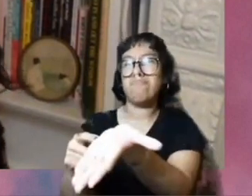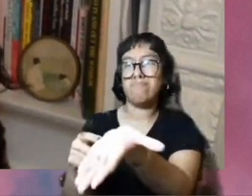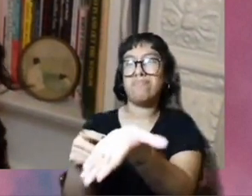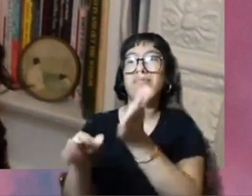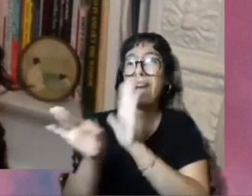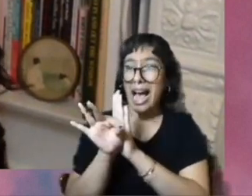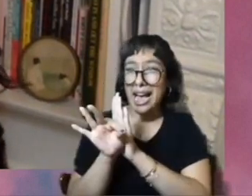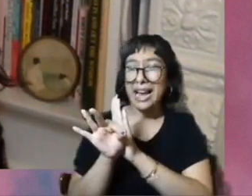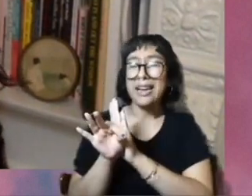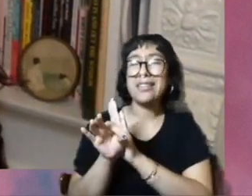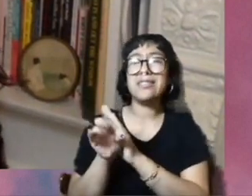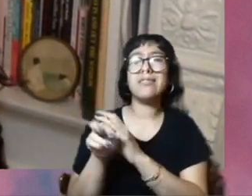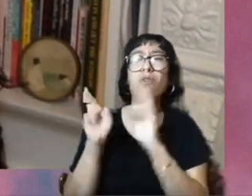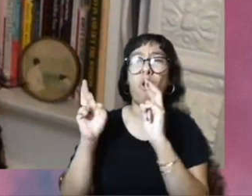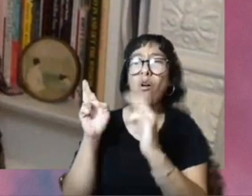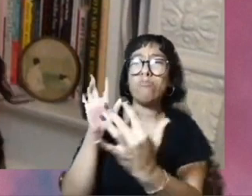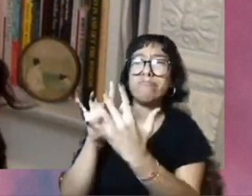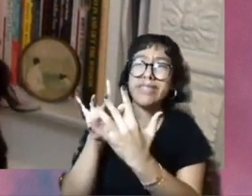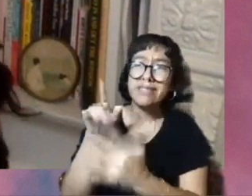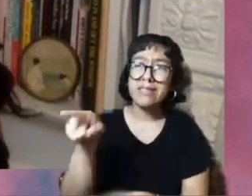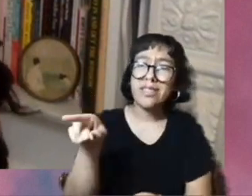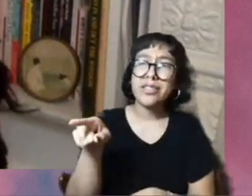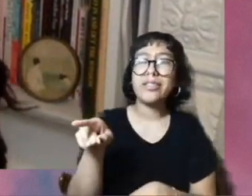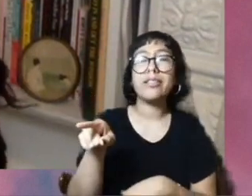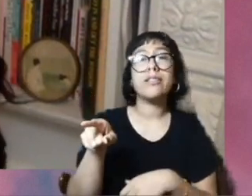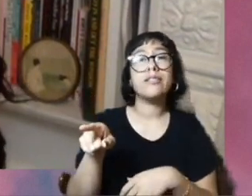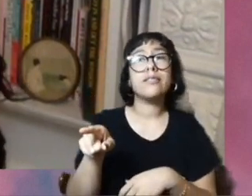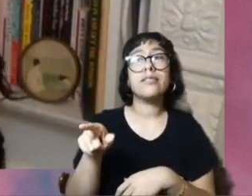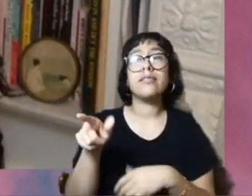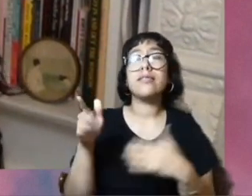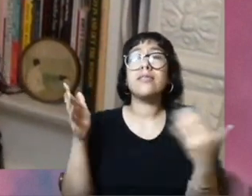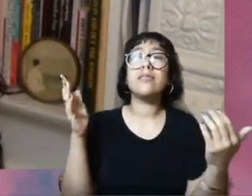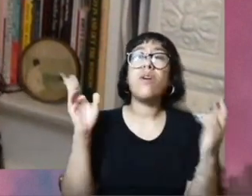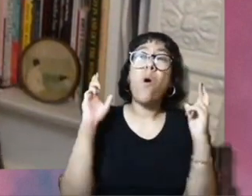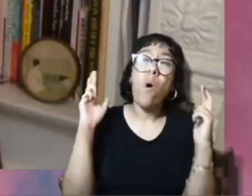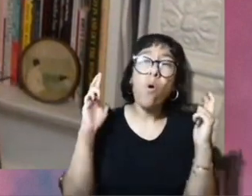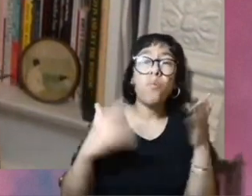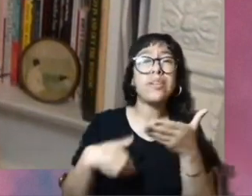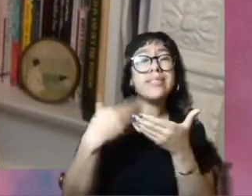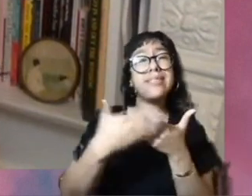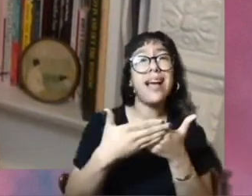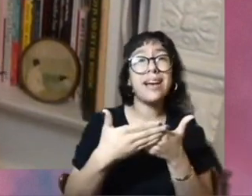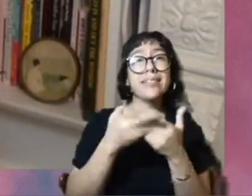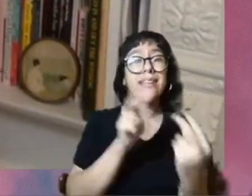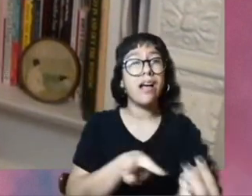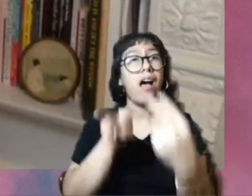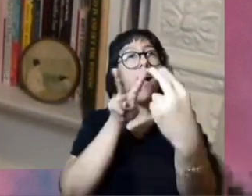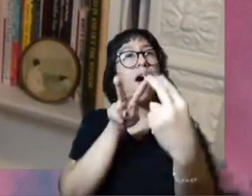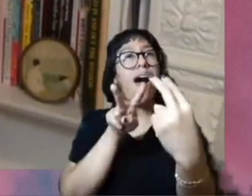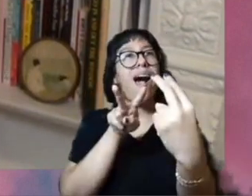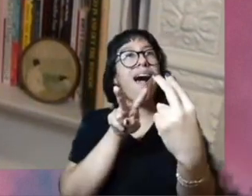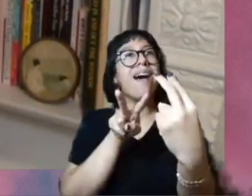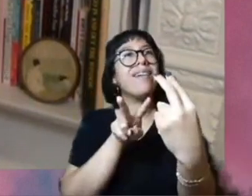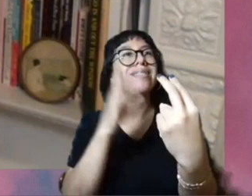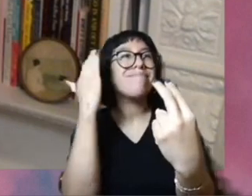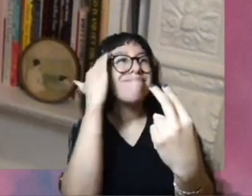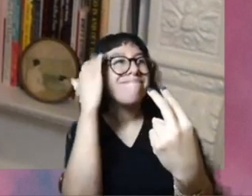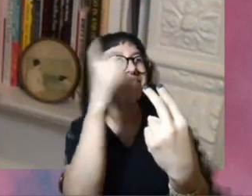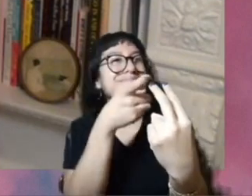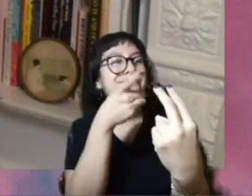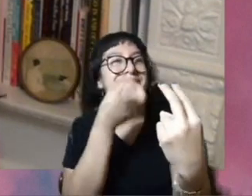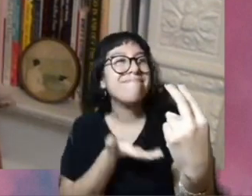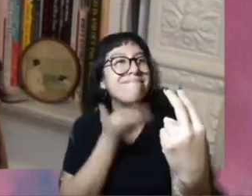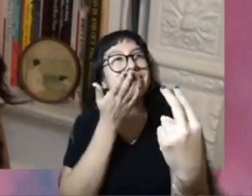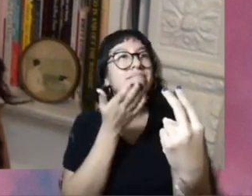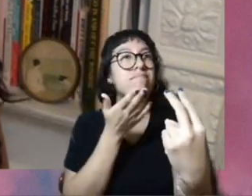be reached. I hope what is next is a face that is familiar, that